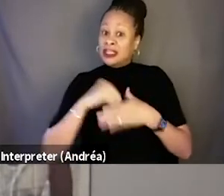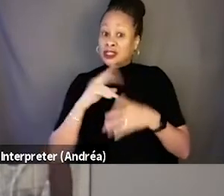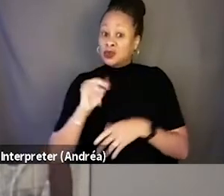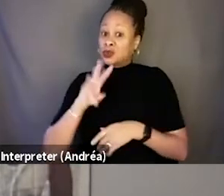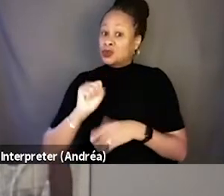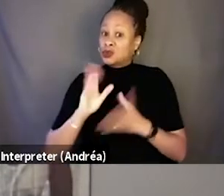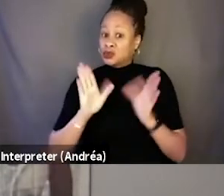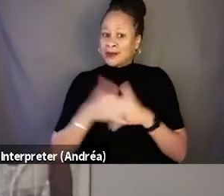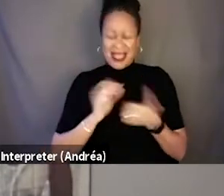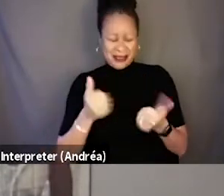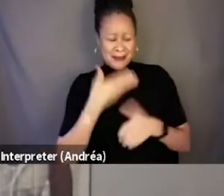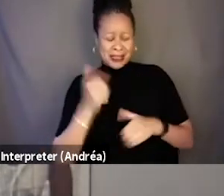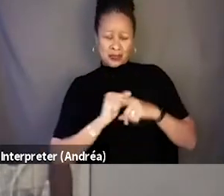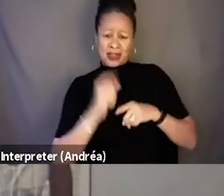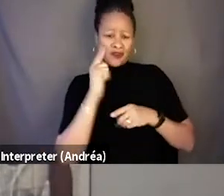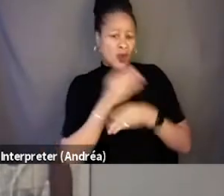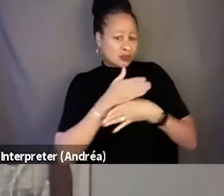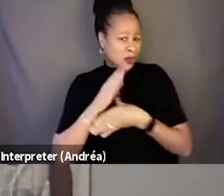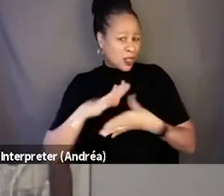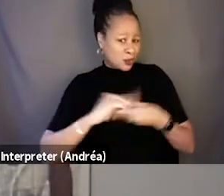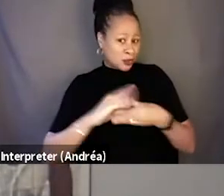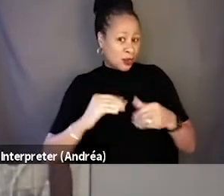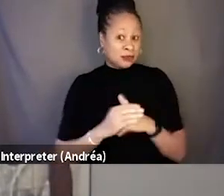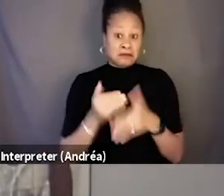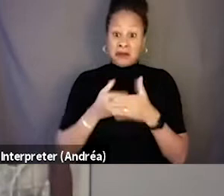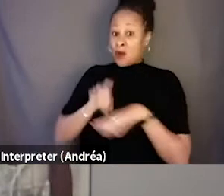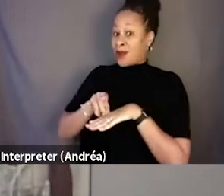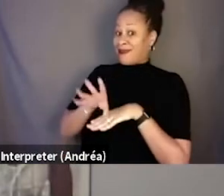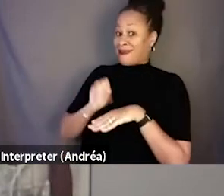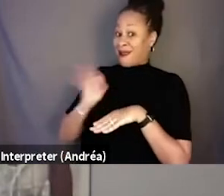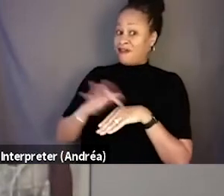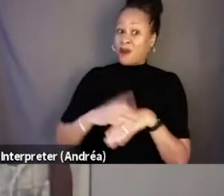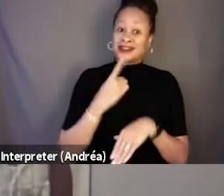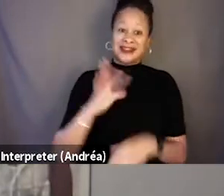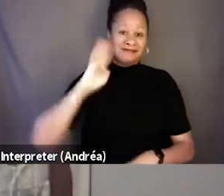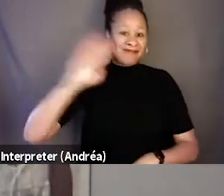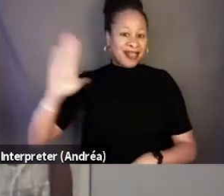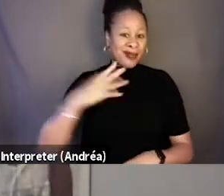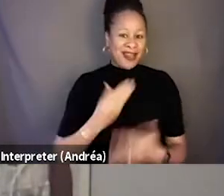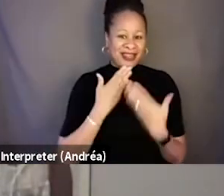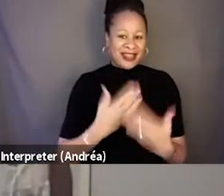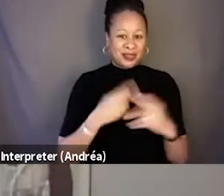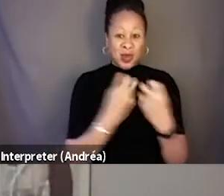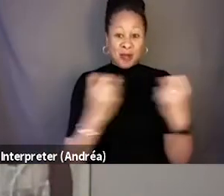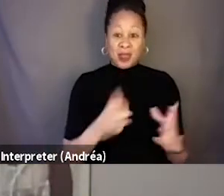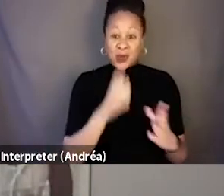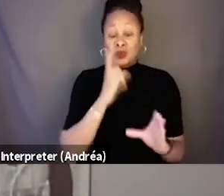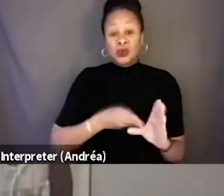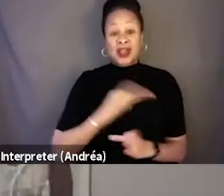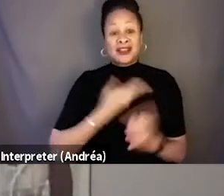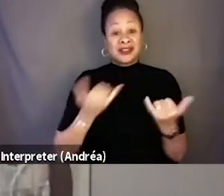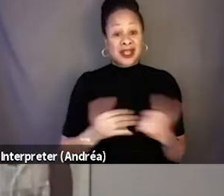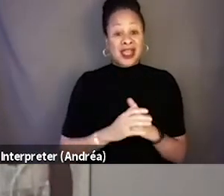telling stories. So before we kick off, though, I just want to say hello and thank you to our panelists who've joined us today,